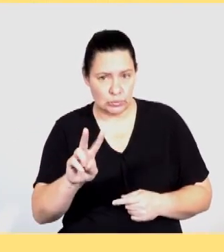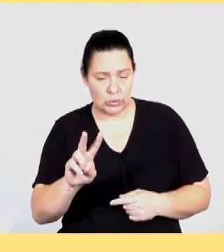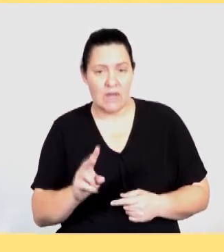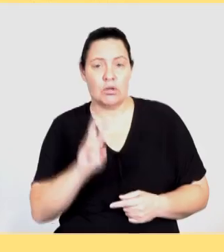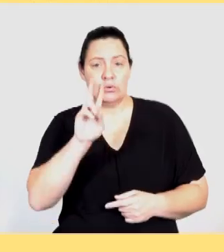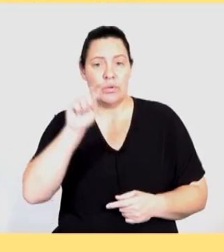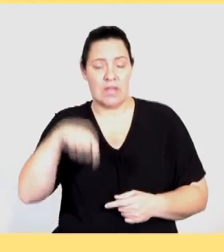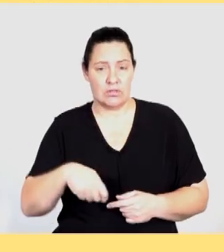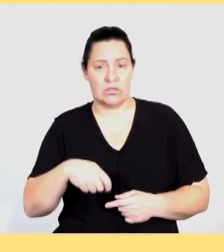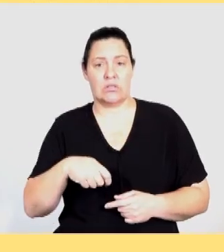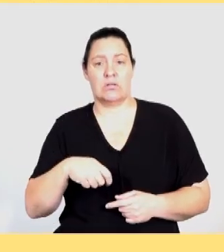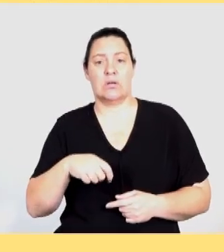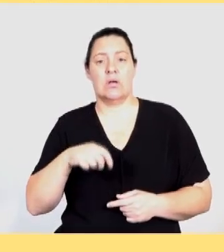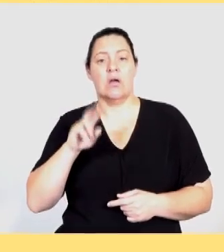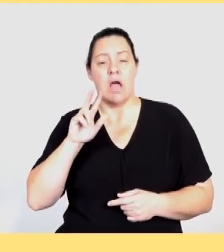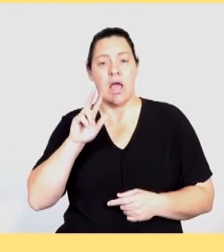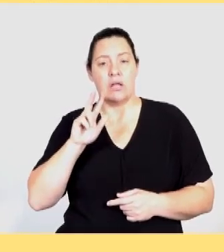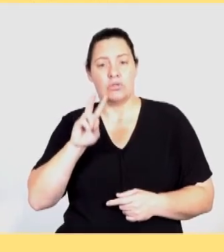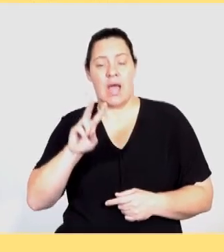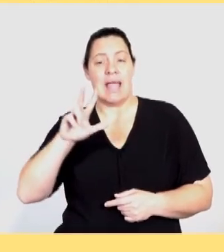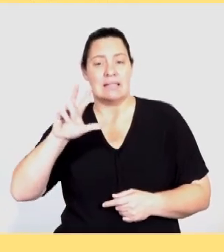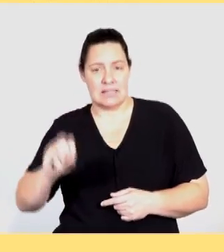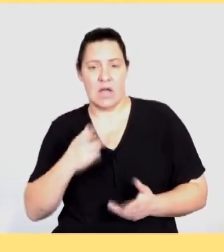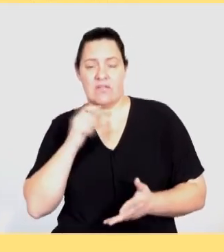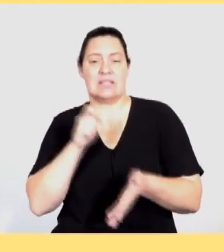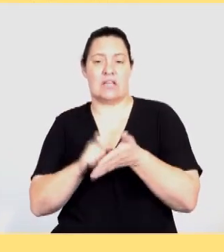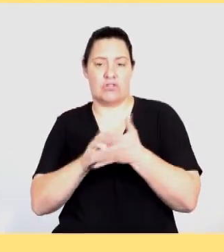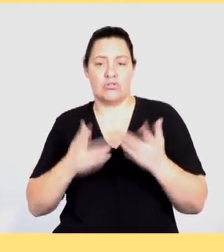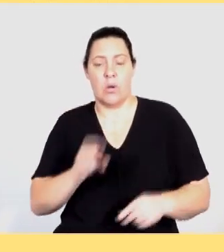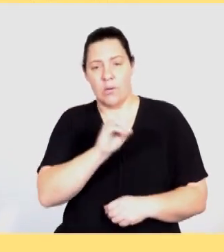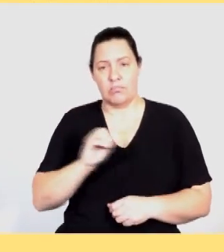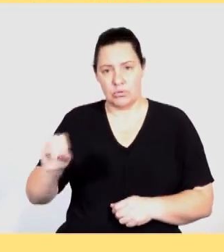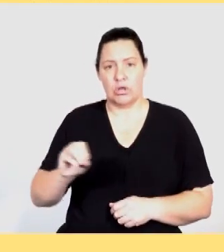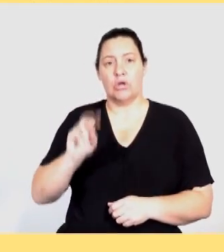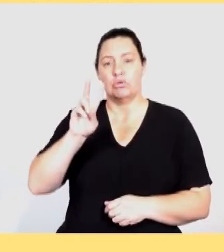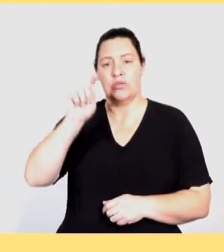3.2, which we got 2,880, was for stationery. So I'm going to bring